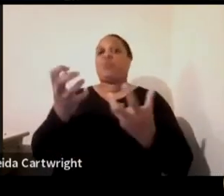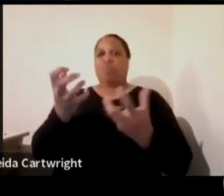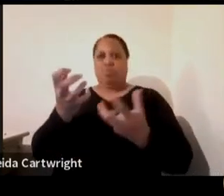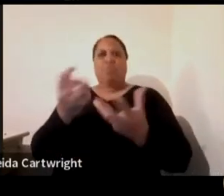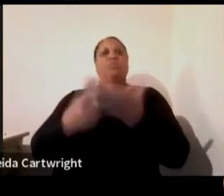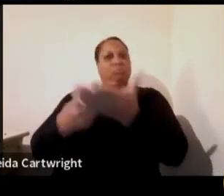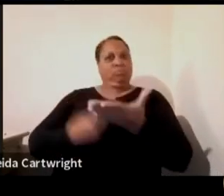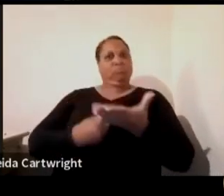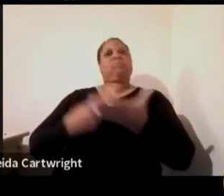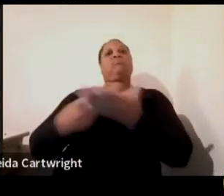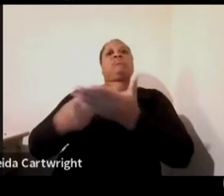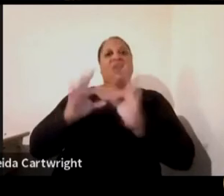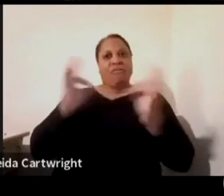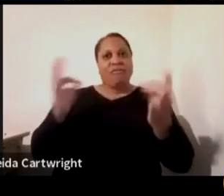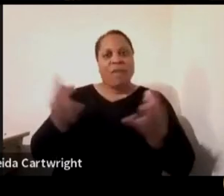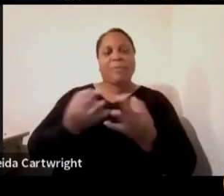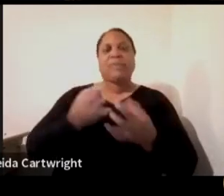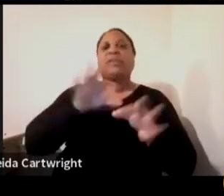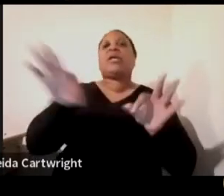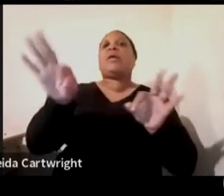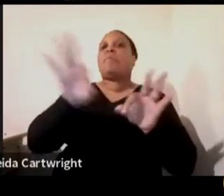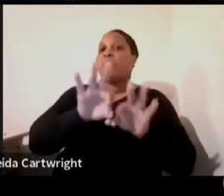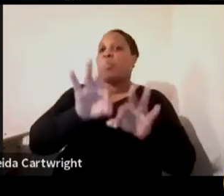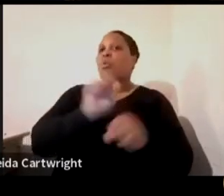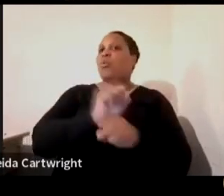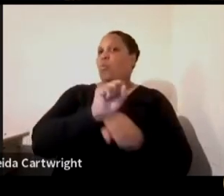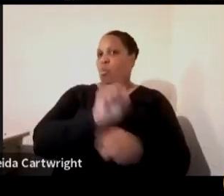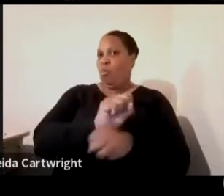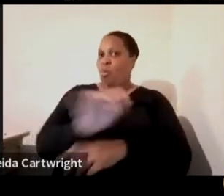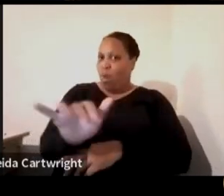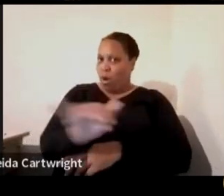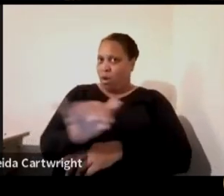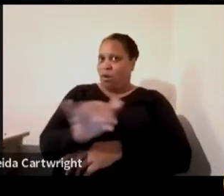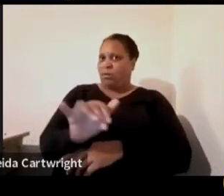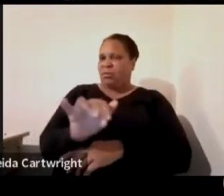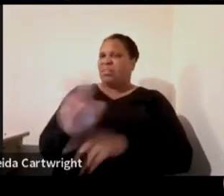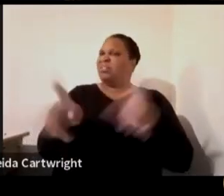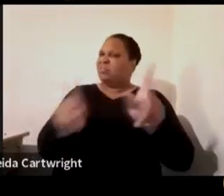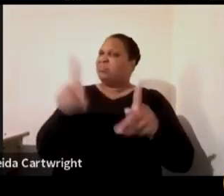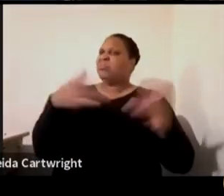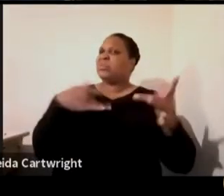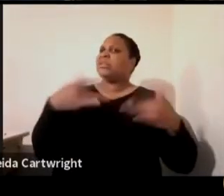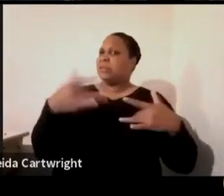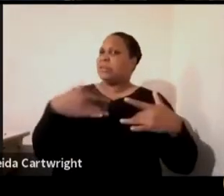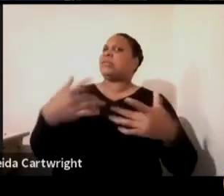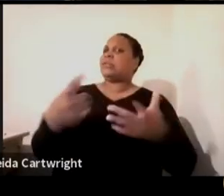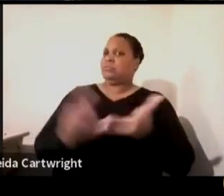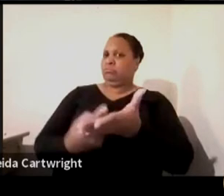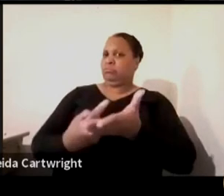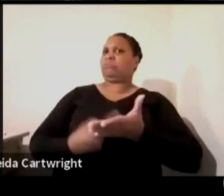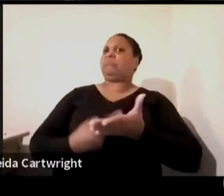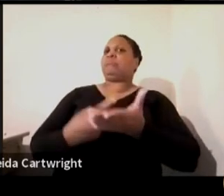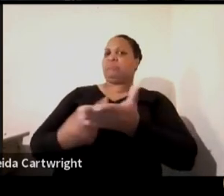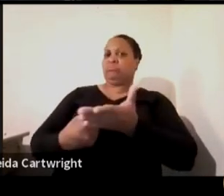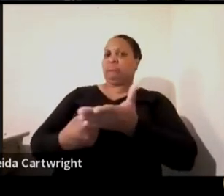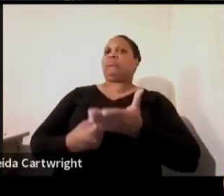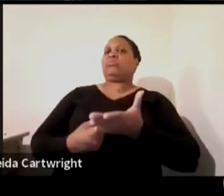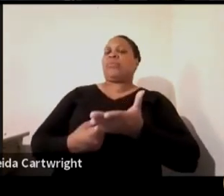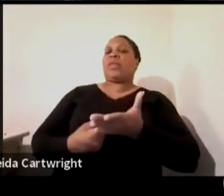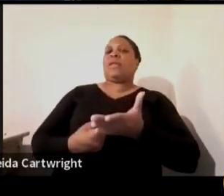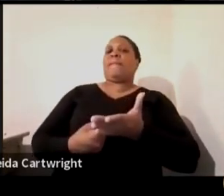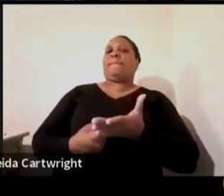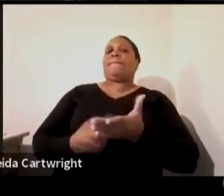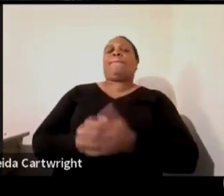discussion. And it's important even in the workplace for people to consider the discussion as well for themselves. So